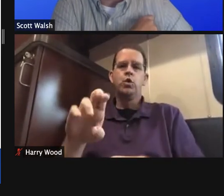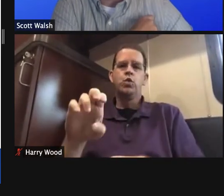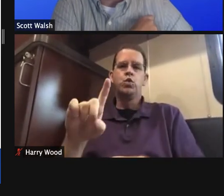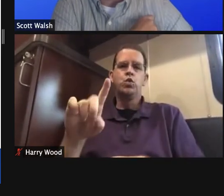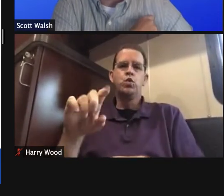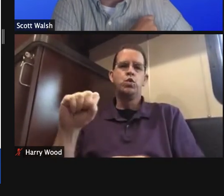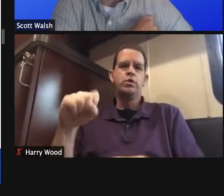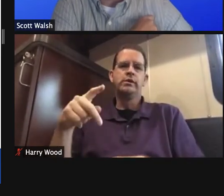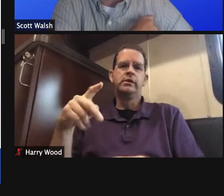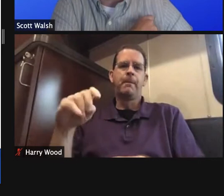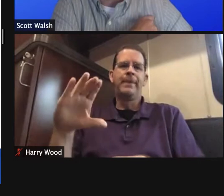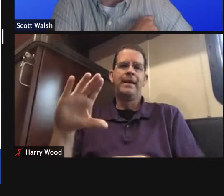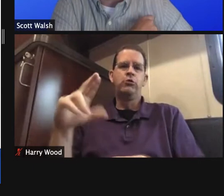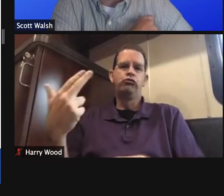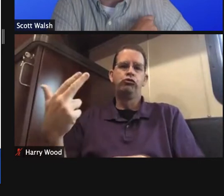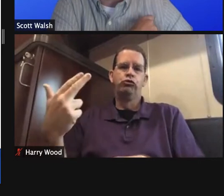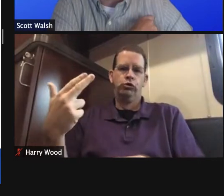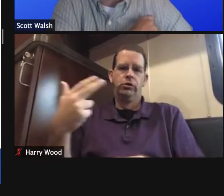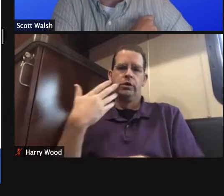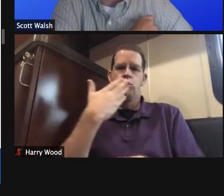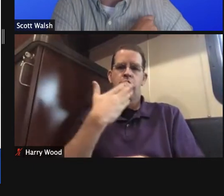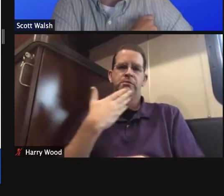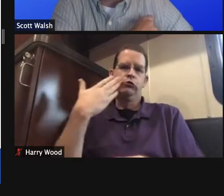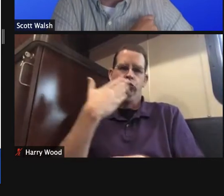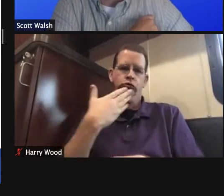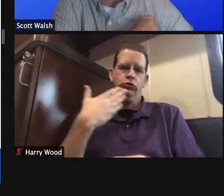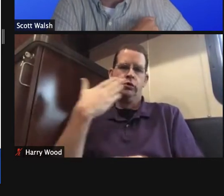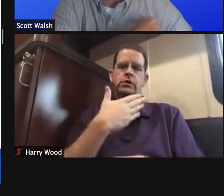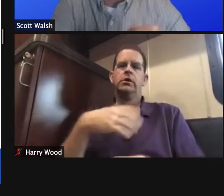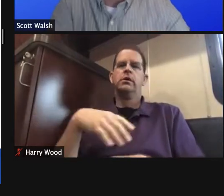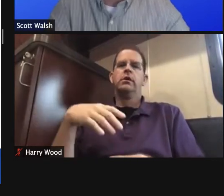I was, I grew up with, uh, cued speech.